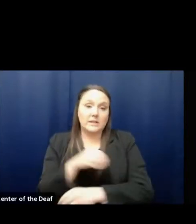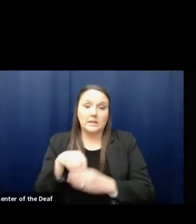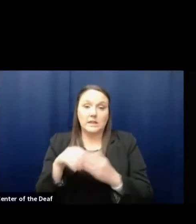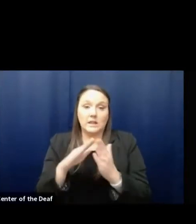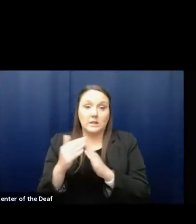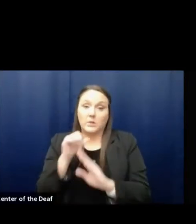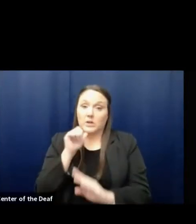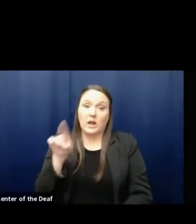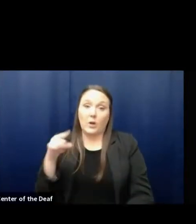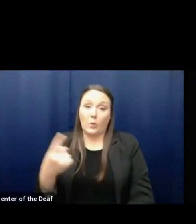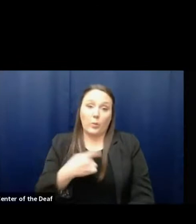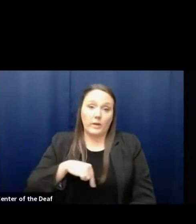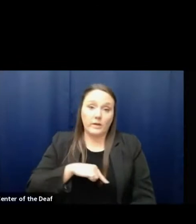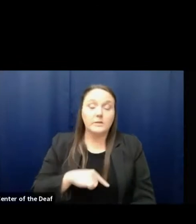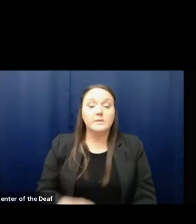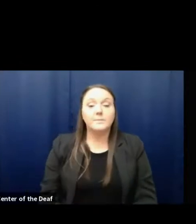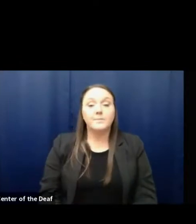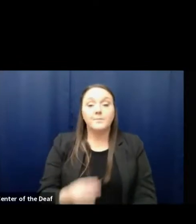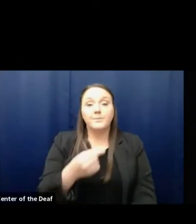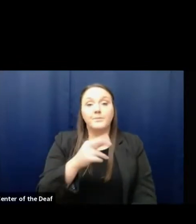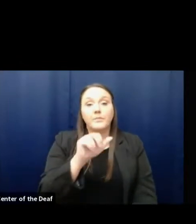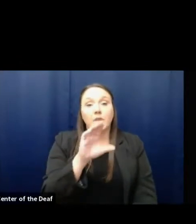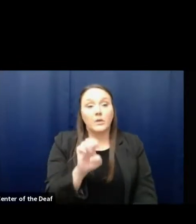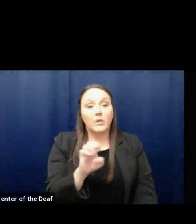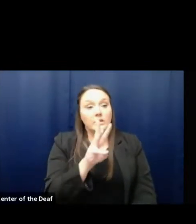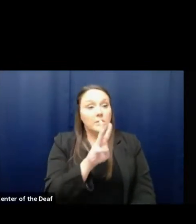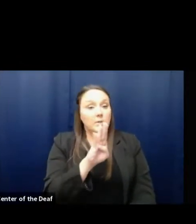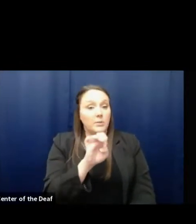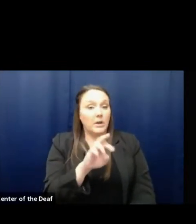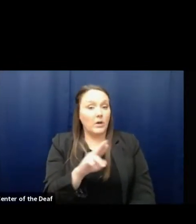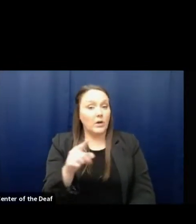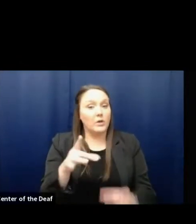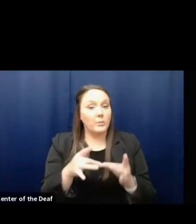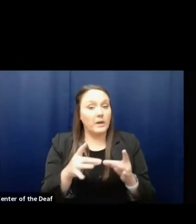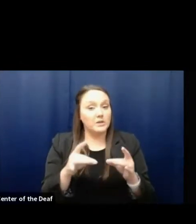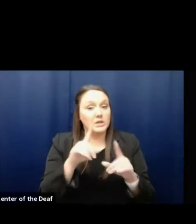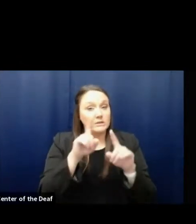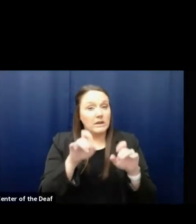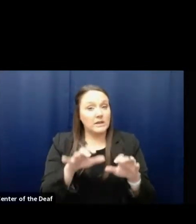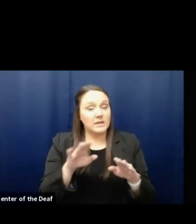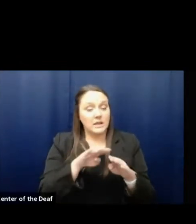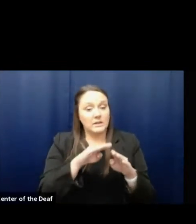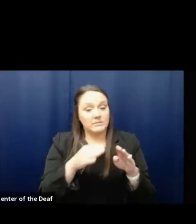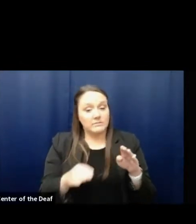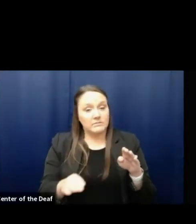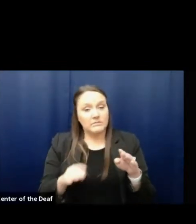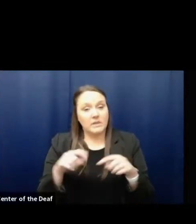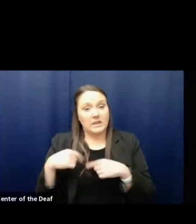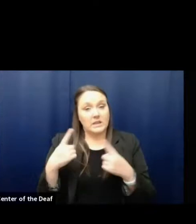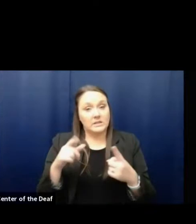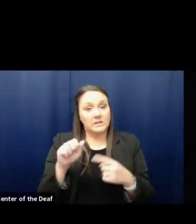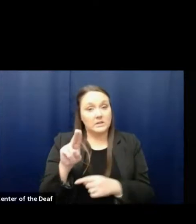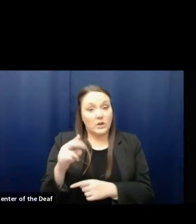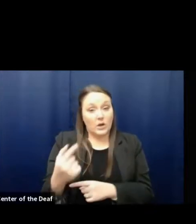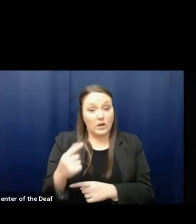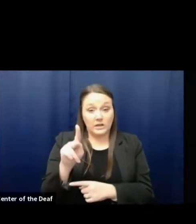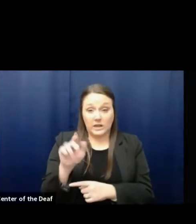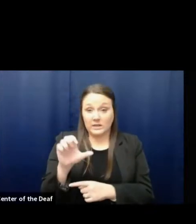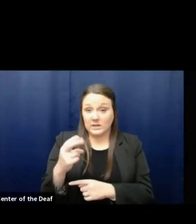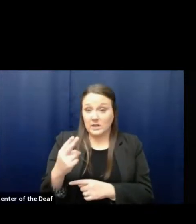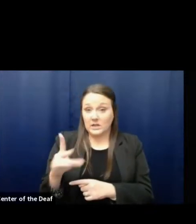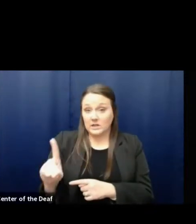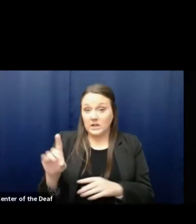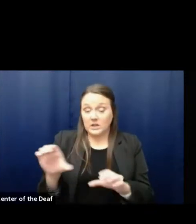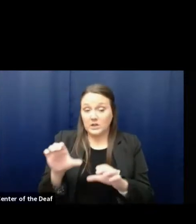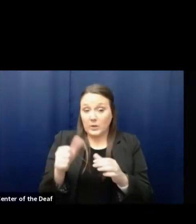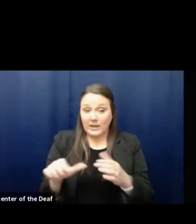us. From Grace with WBIR, you mentioned testing has trended down since August. Is KCHD doing anything to increase